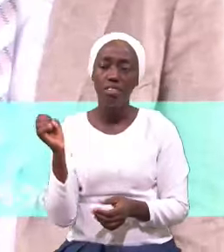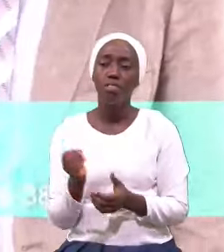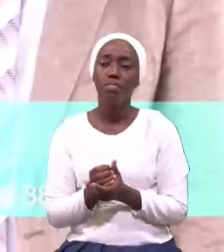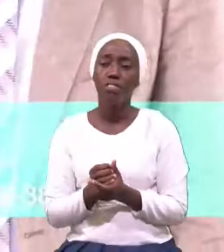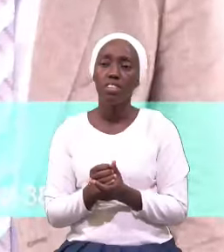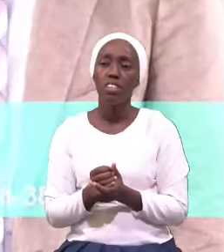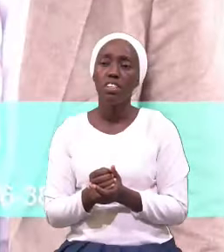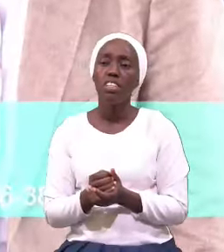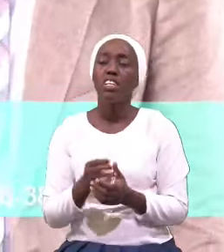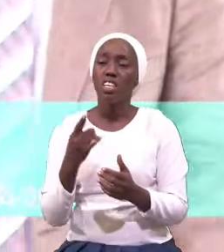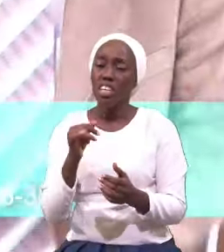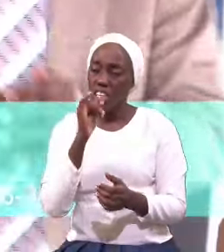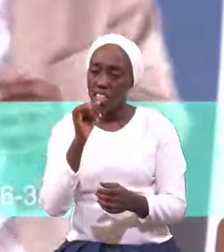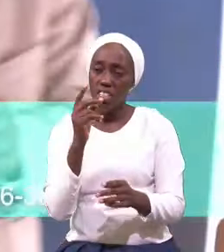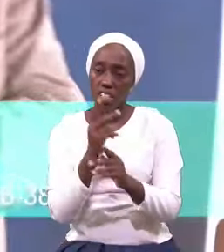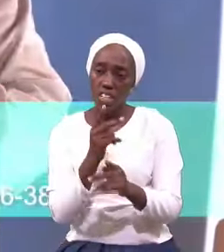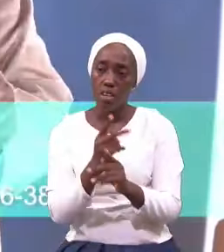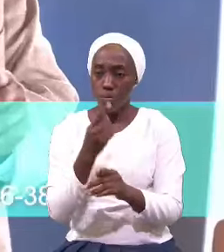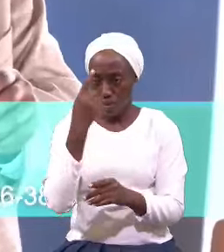It's reserved for you.